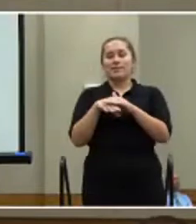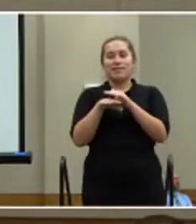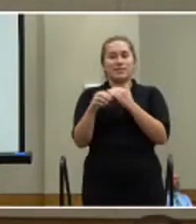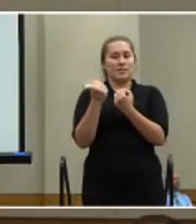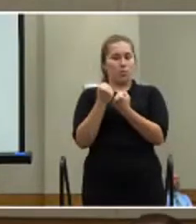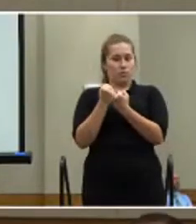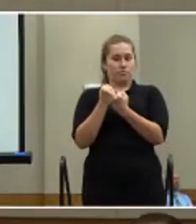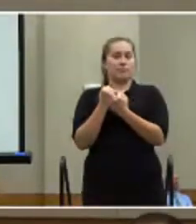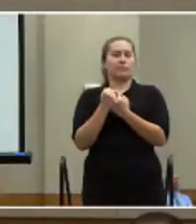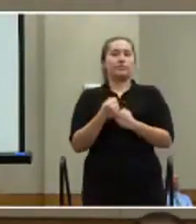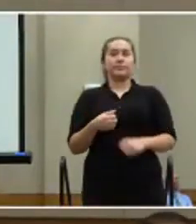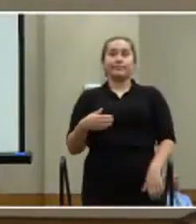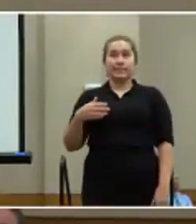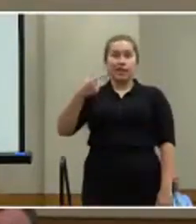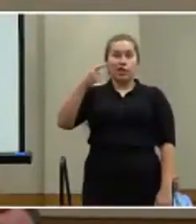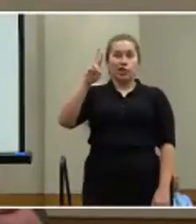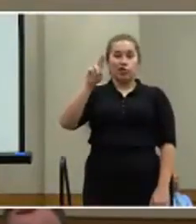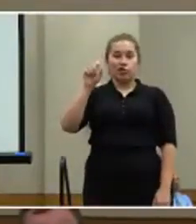Greg.